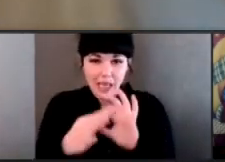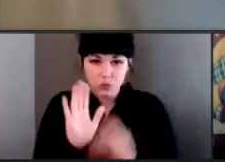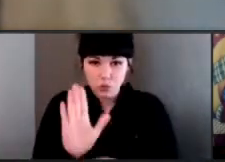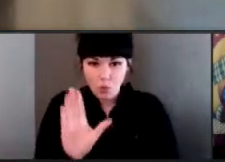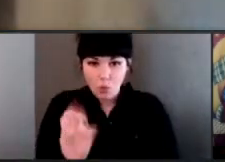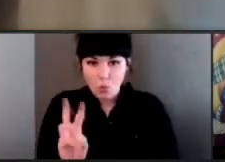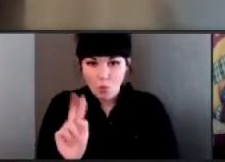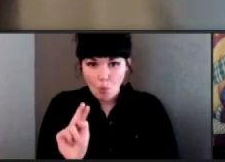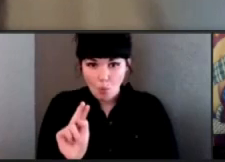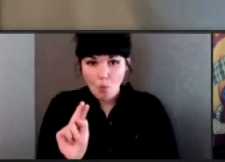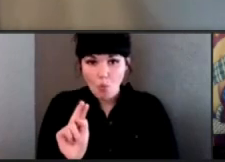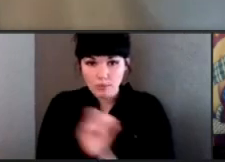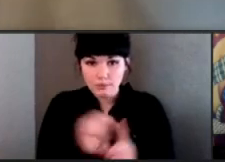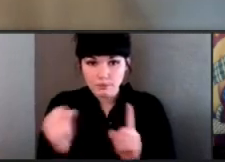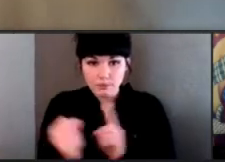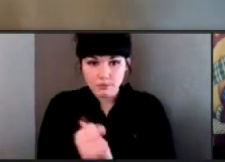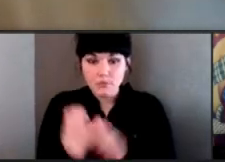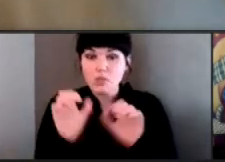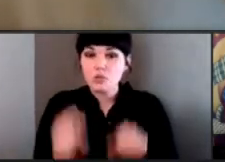email us at